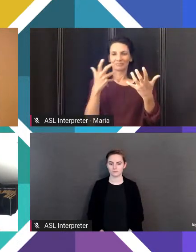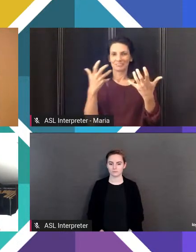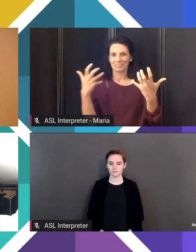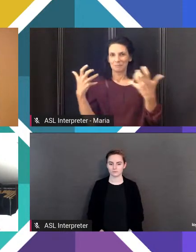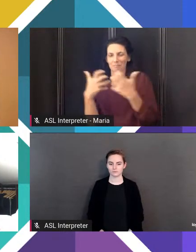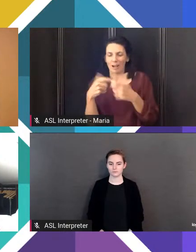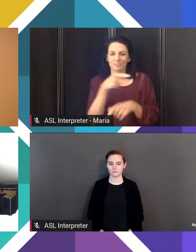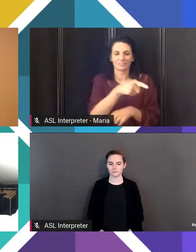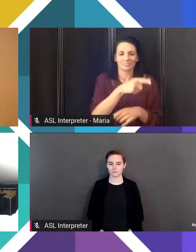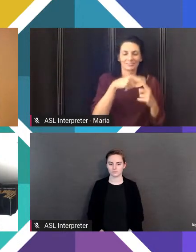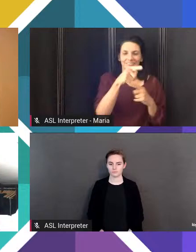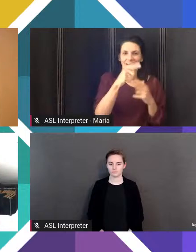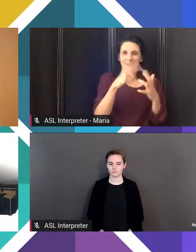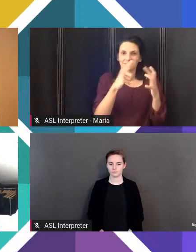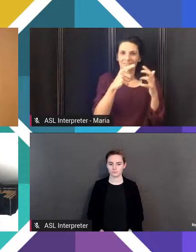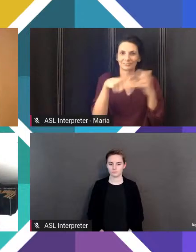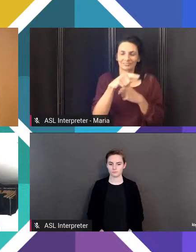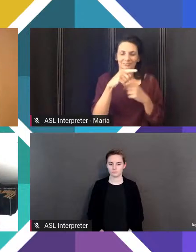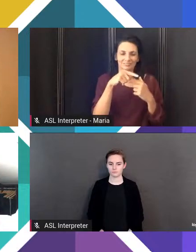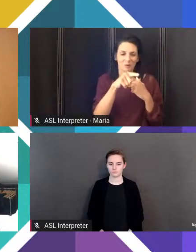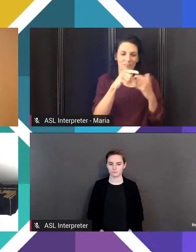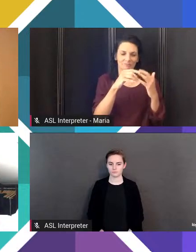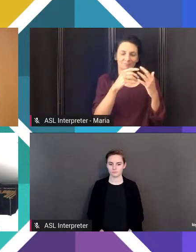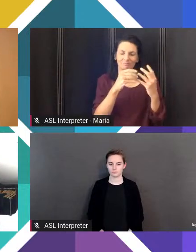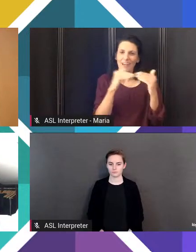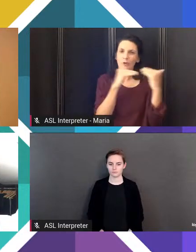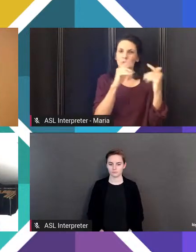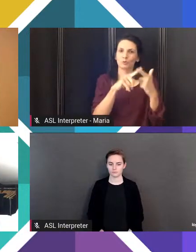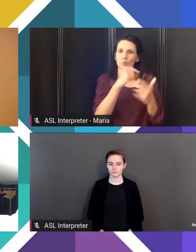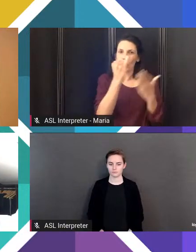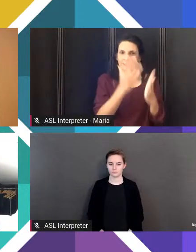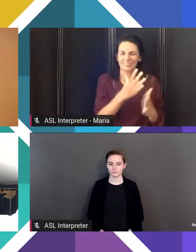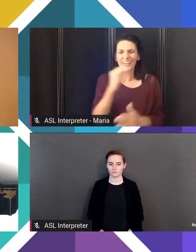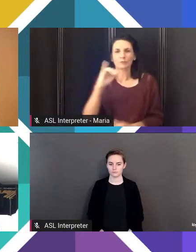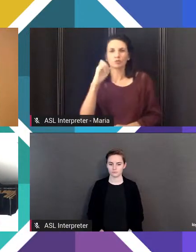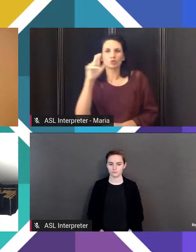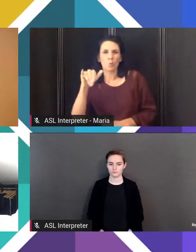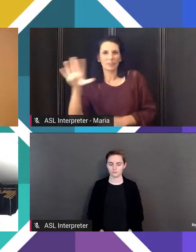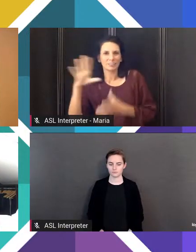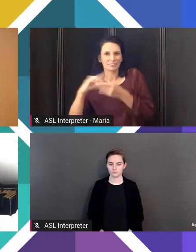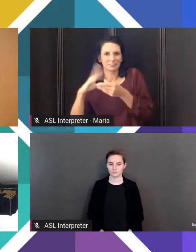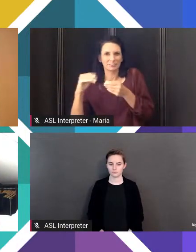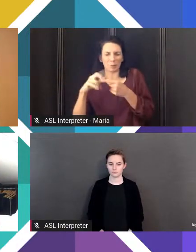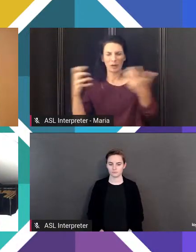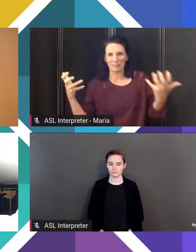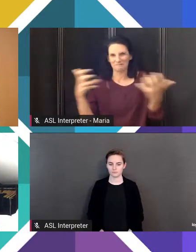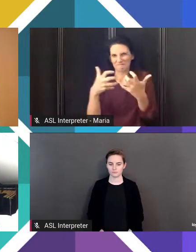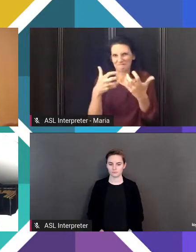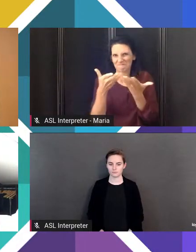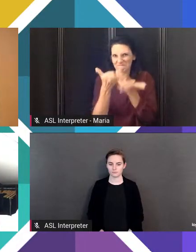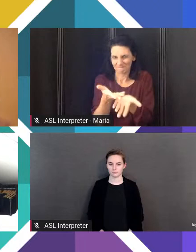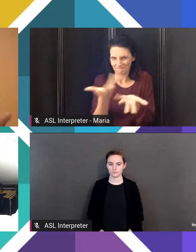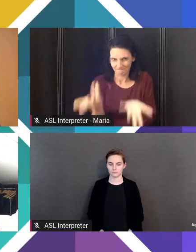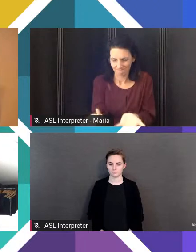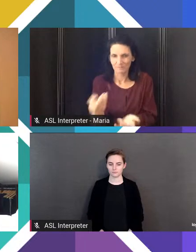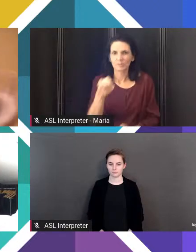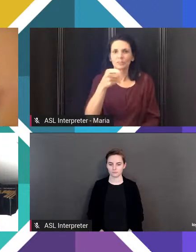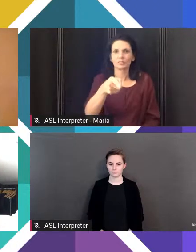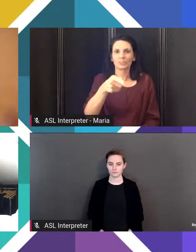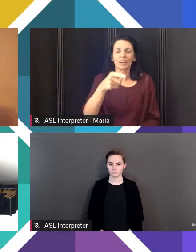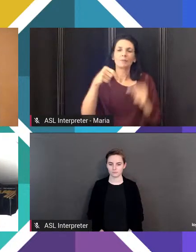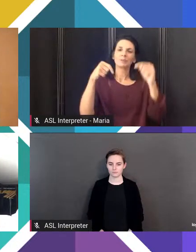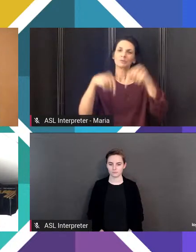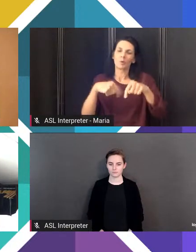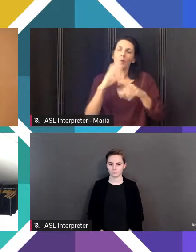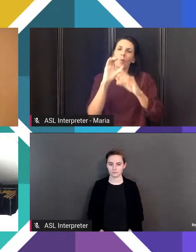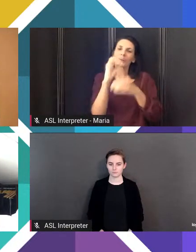to our artists and also take some of what Joey was talking about. And I'm gonna say, if I could pick one organization right now that wasn't the New Haven Pride Center, because obviously